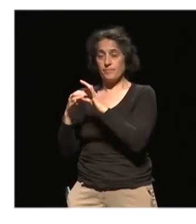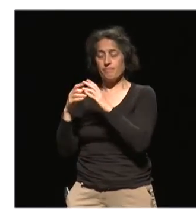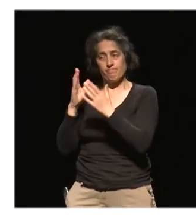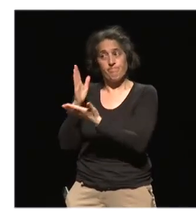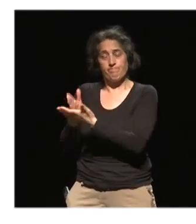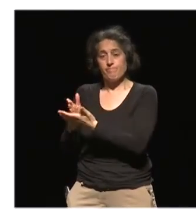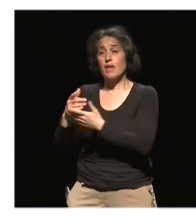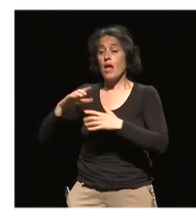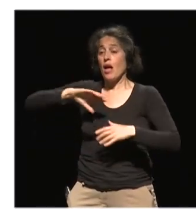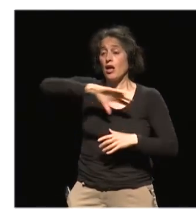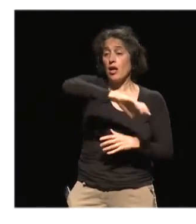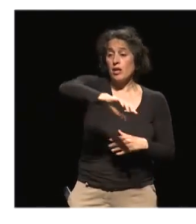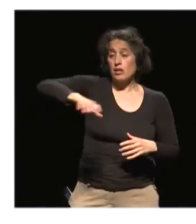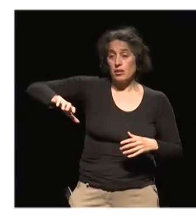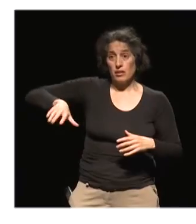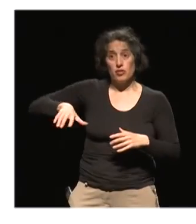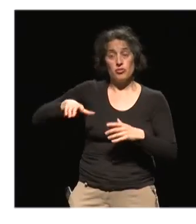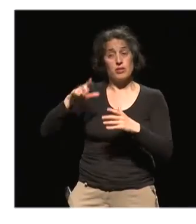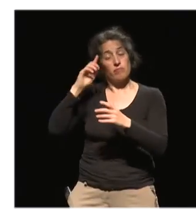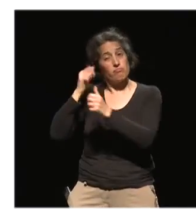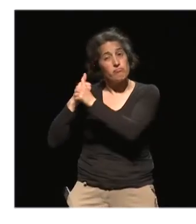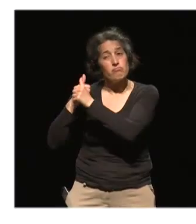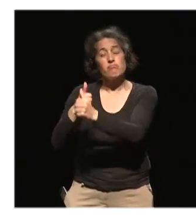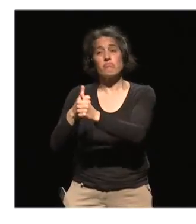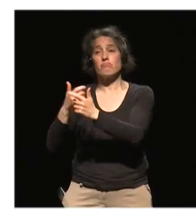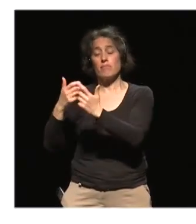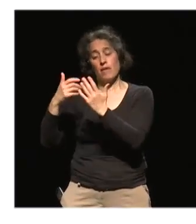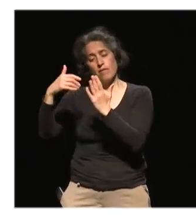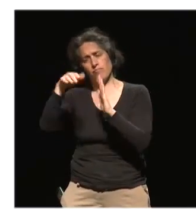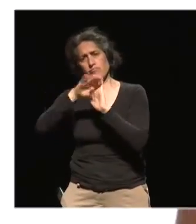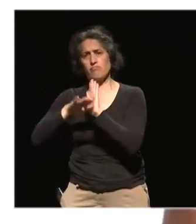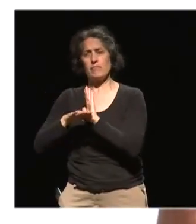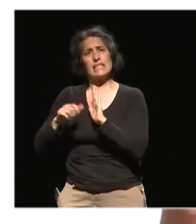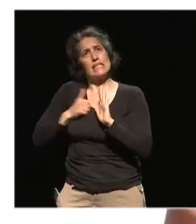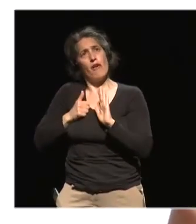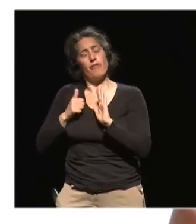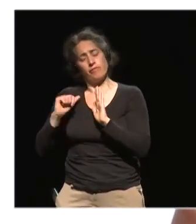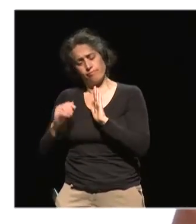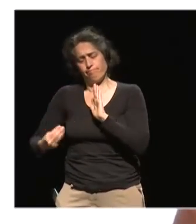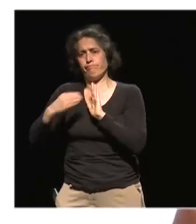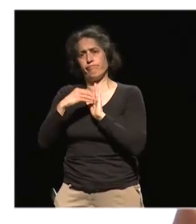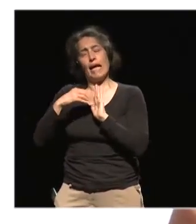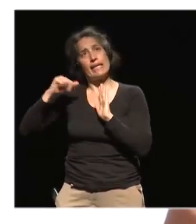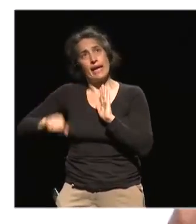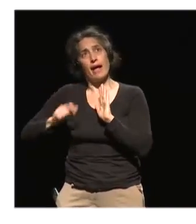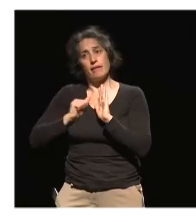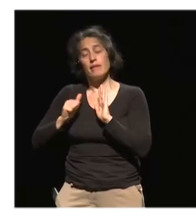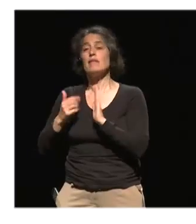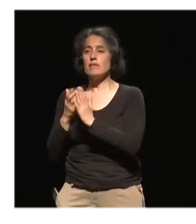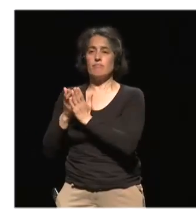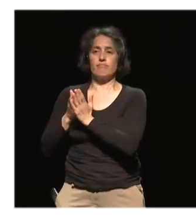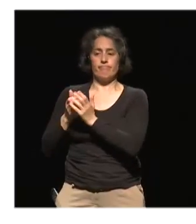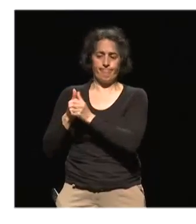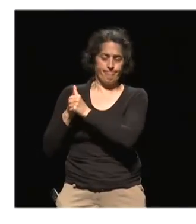these national contributions are a key element of the agreement. Now, what we are striving towards